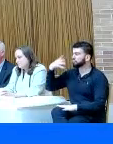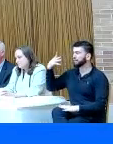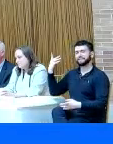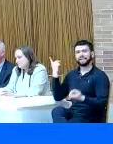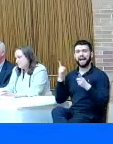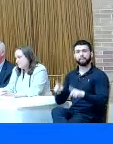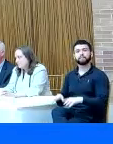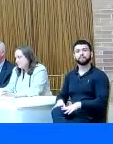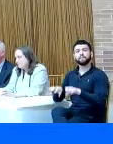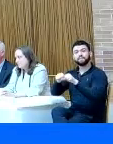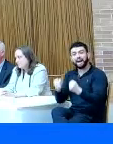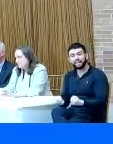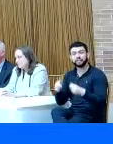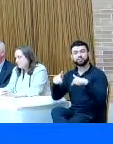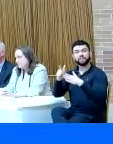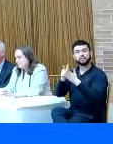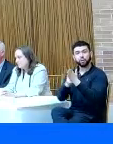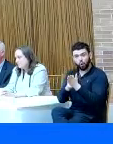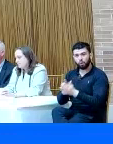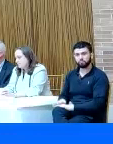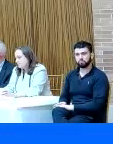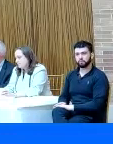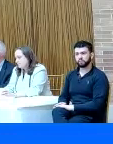fair housing act how about